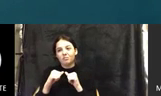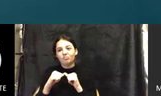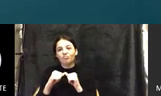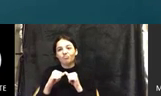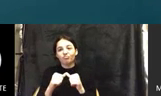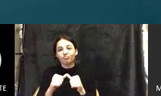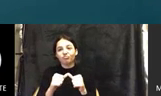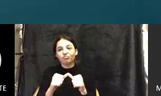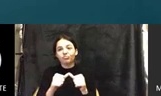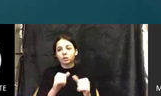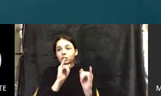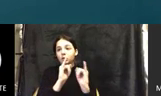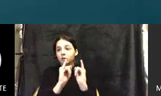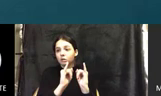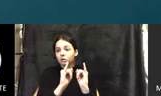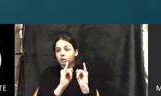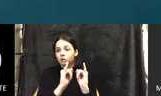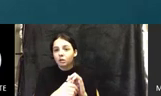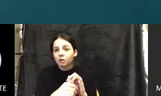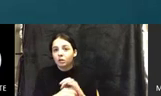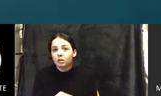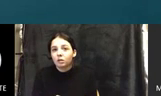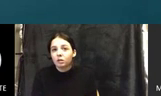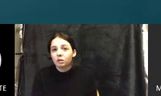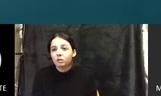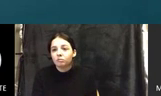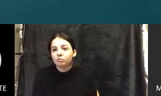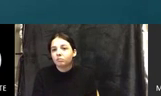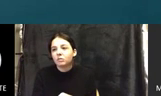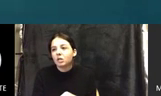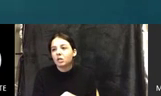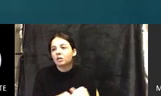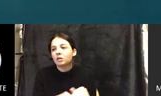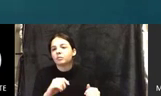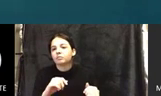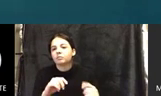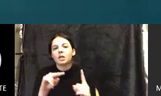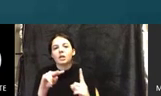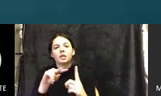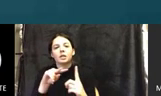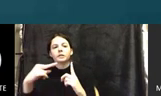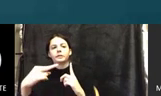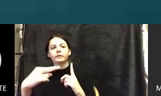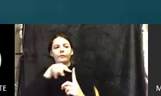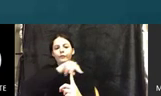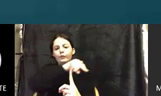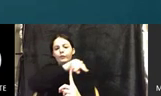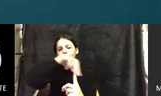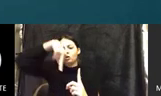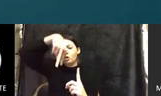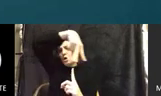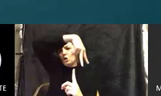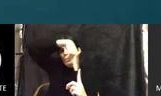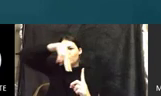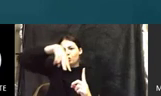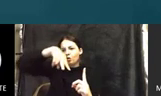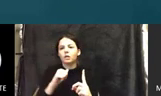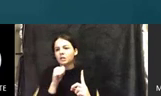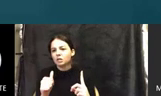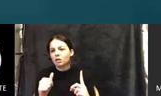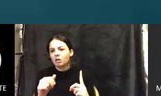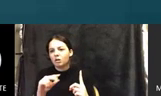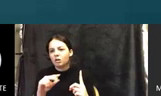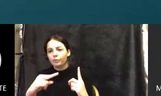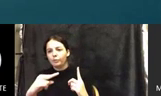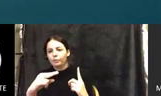and Palestinians on different sides of the issues. It's not just a two-sided story. It's a multifaceted side story,